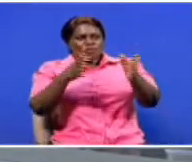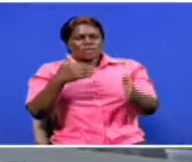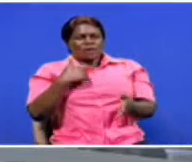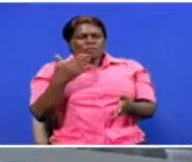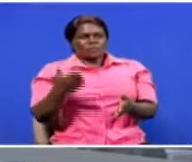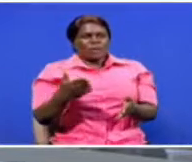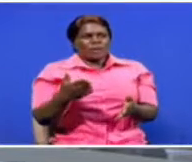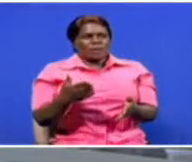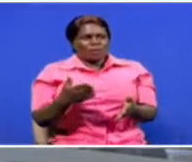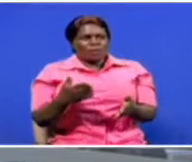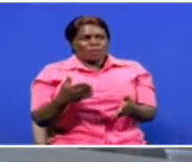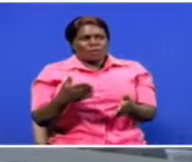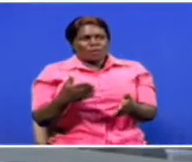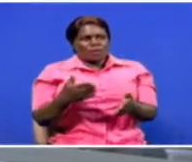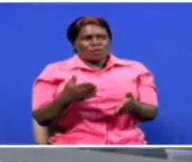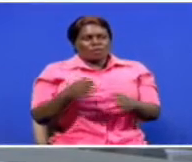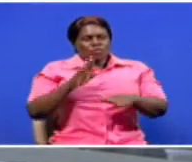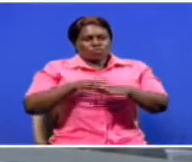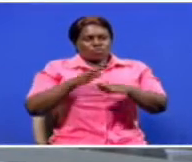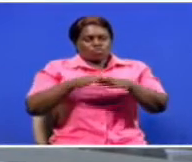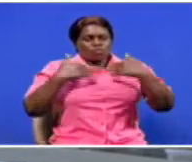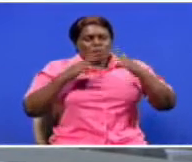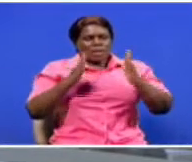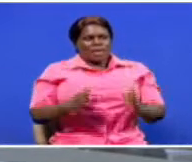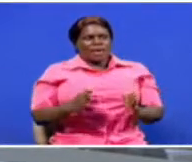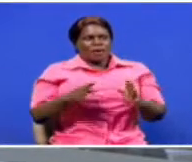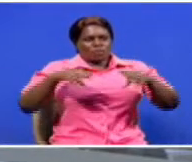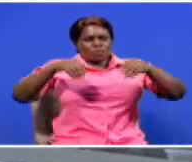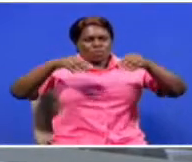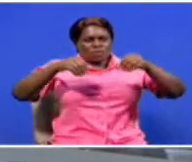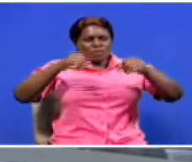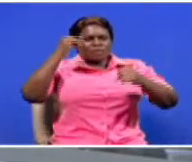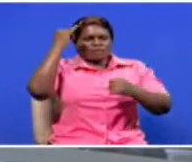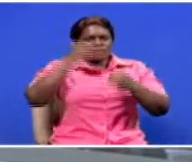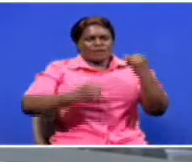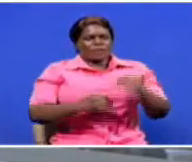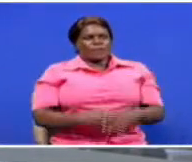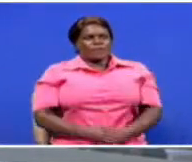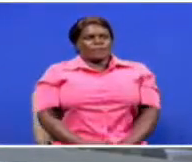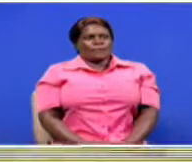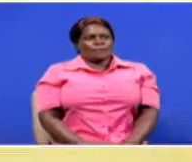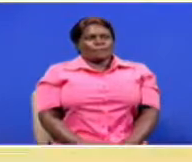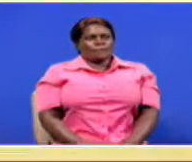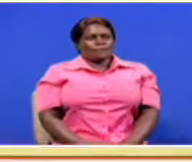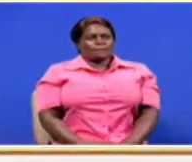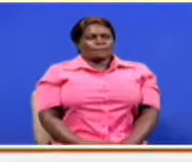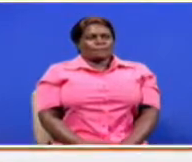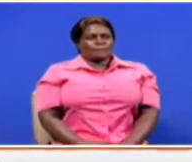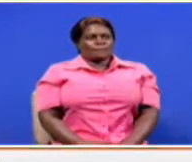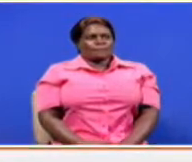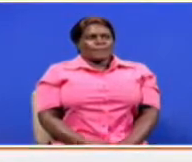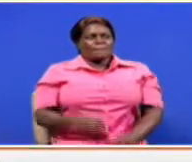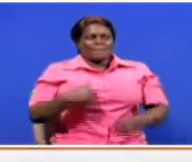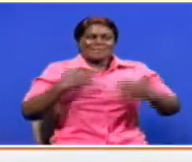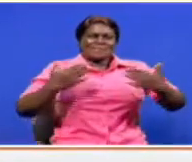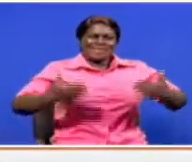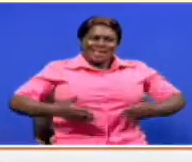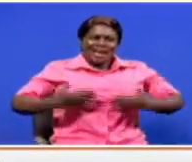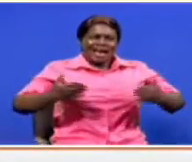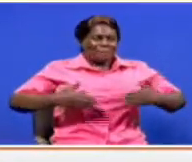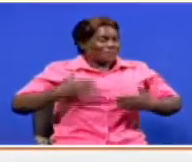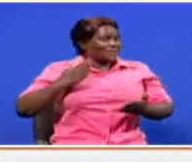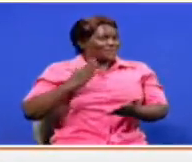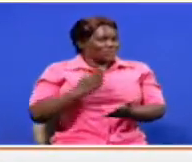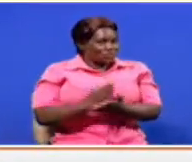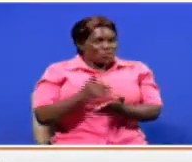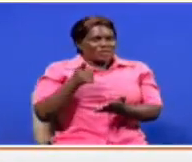was named the most valuable player of the finals as Kenya qualified for the finals. Niko na raha sana kwa